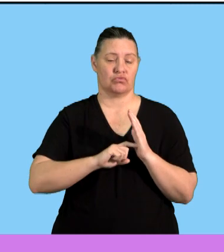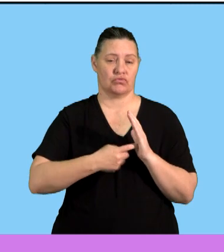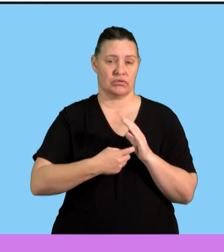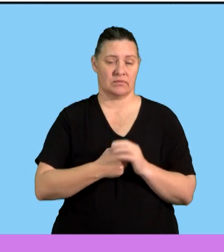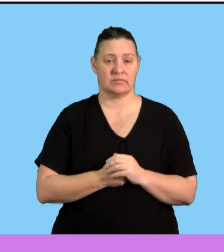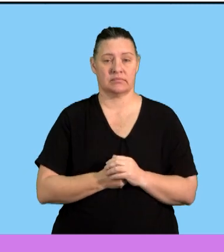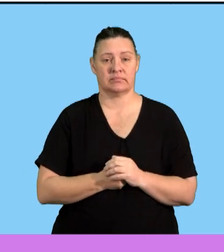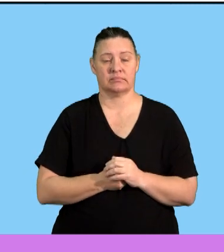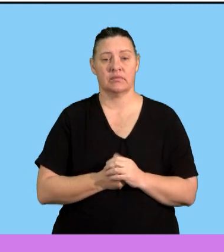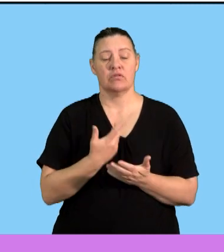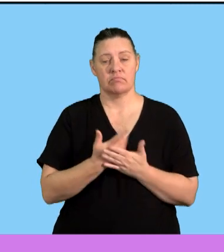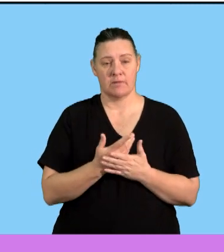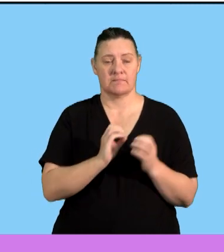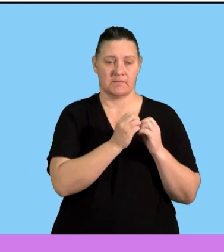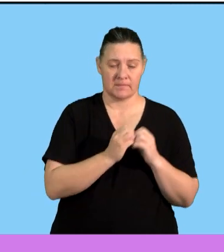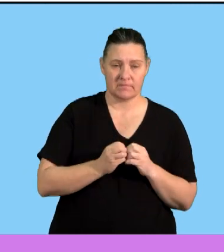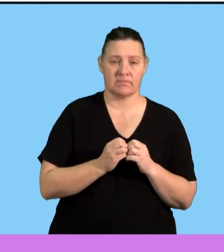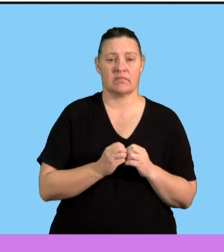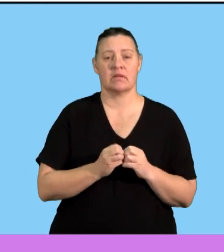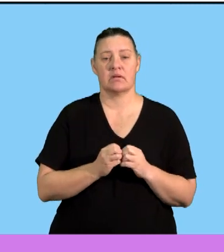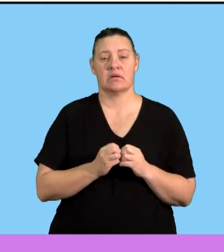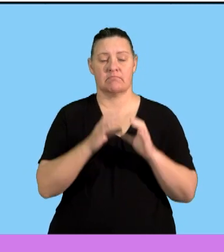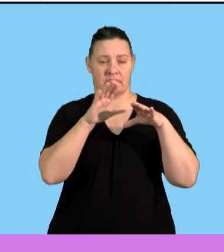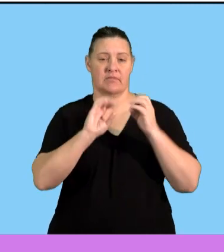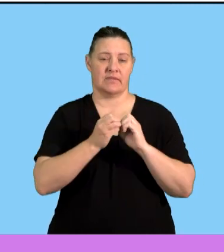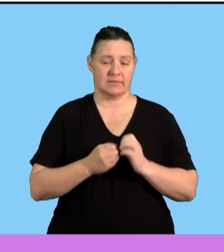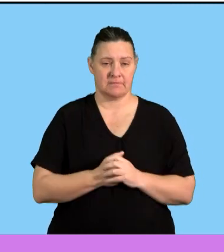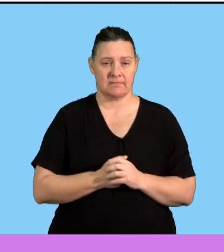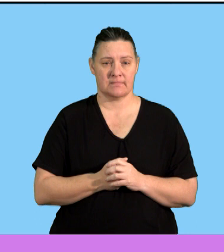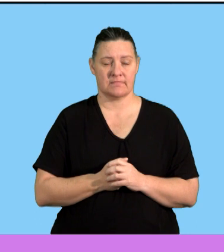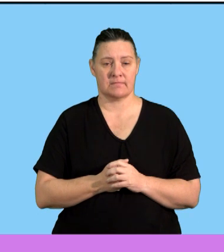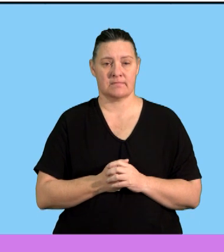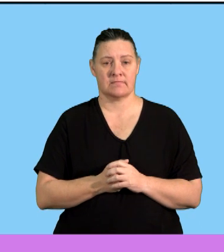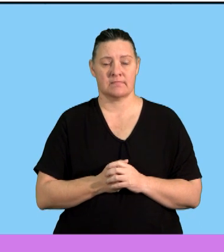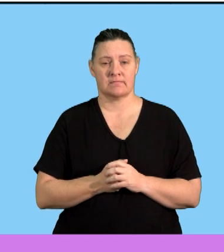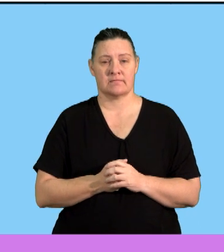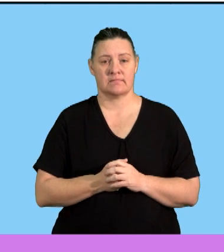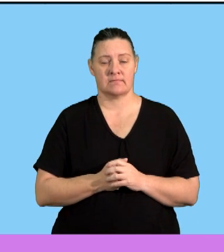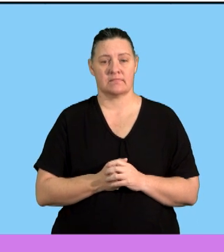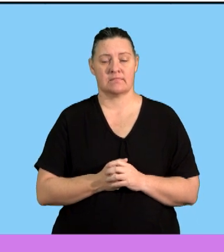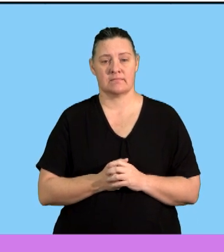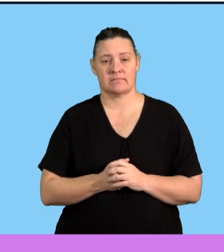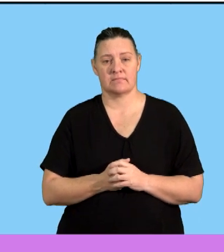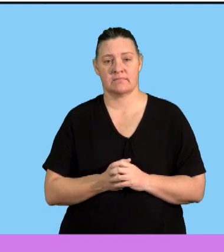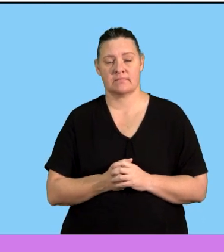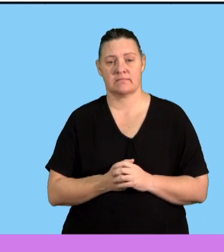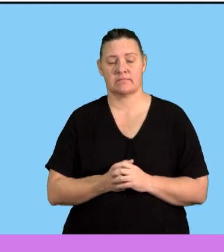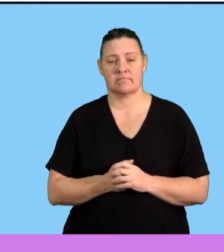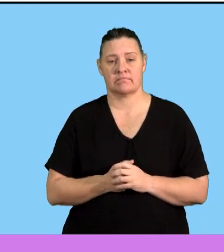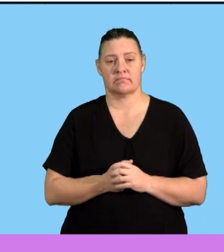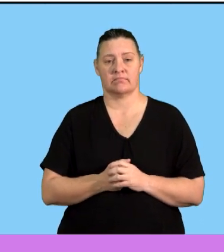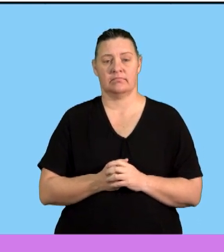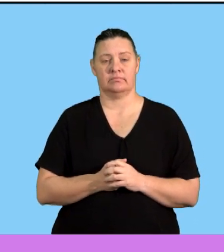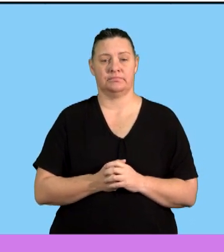screws to assemble this lamp shade. Guys, are we fine? The 3 screws is indicated there in our